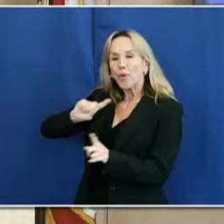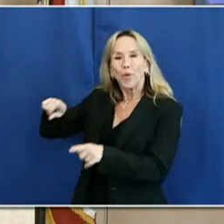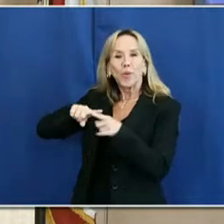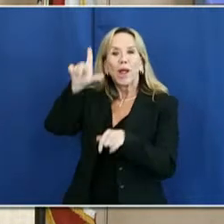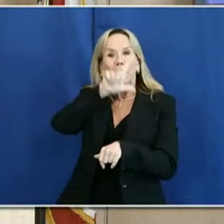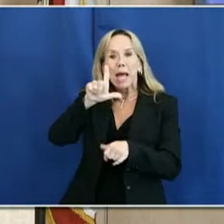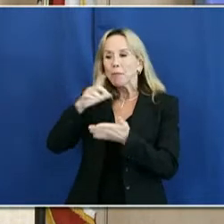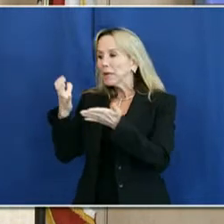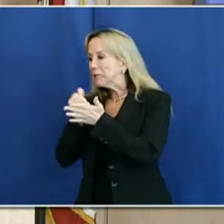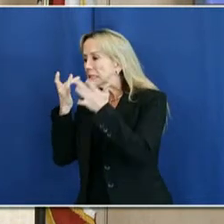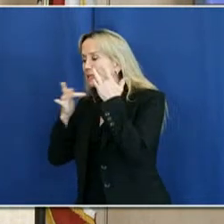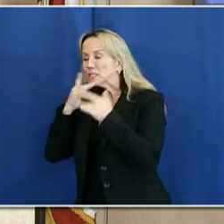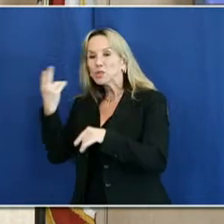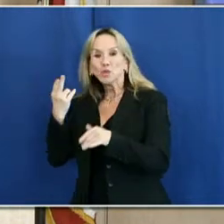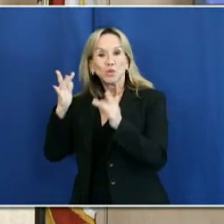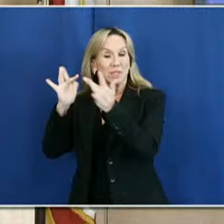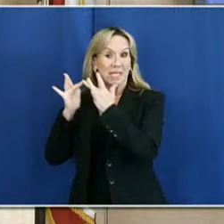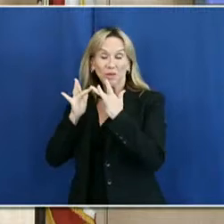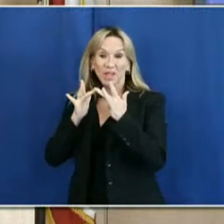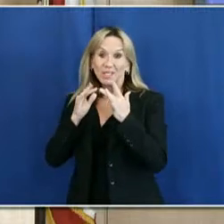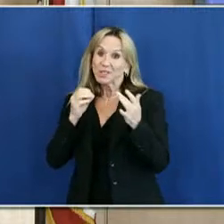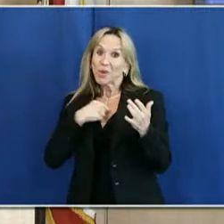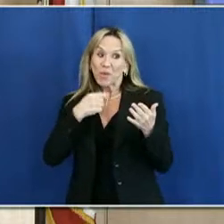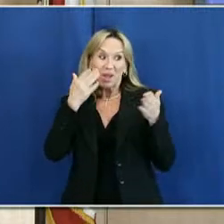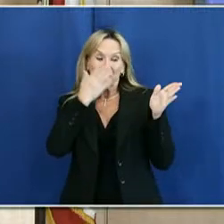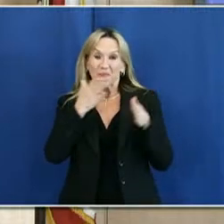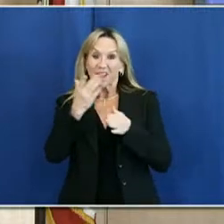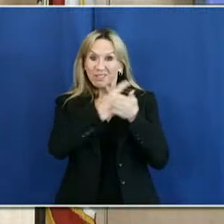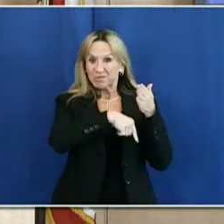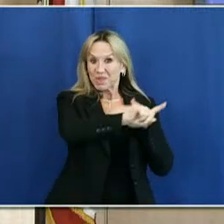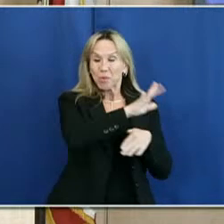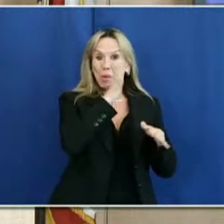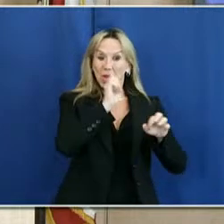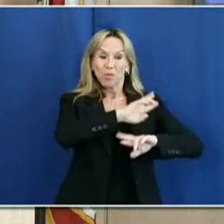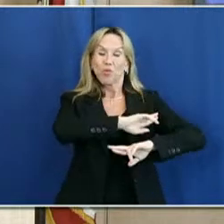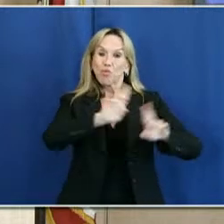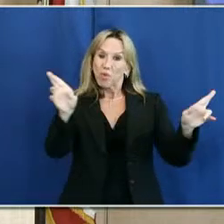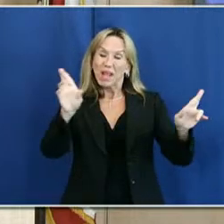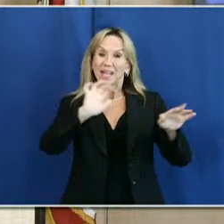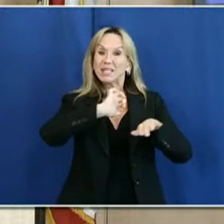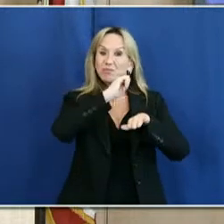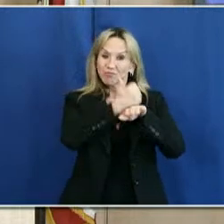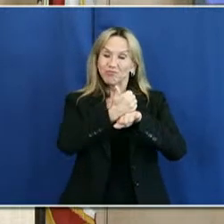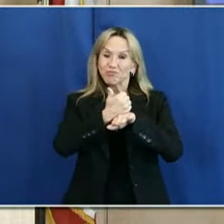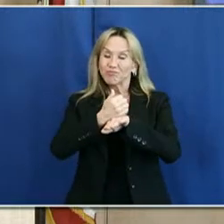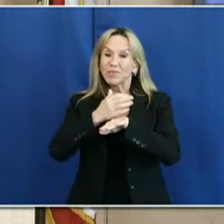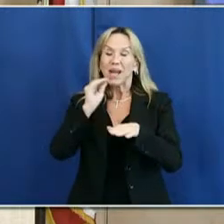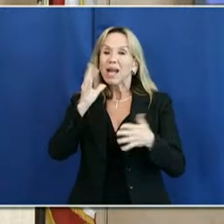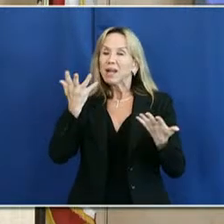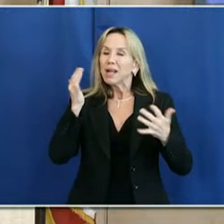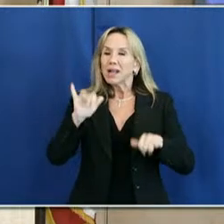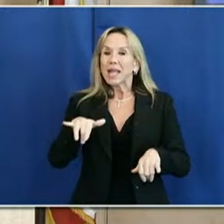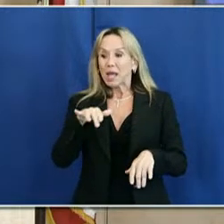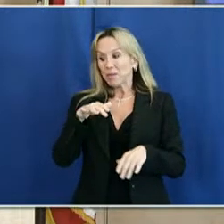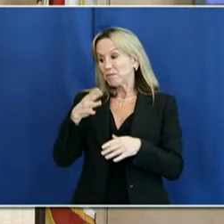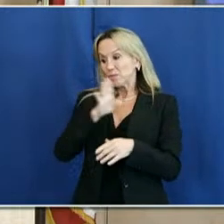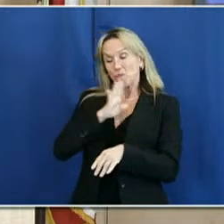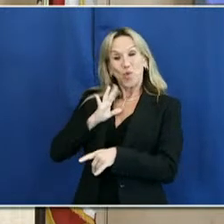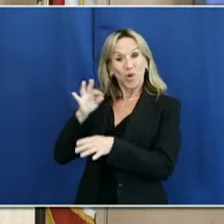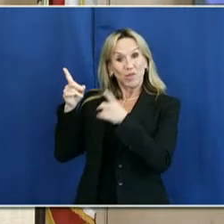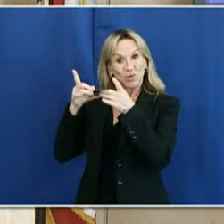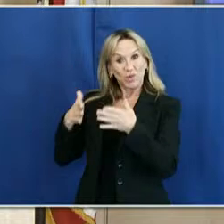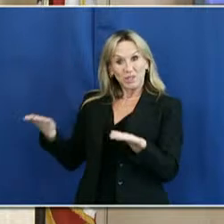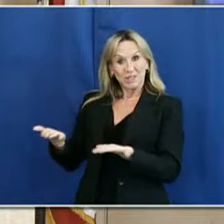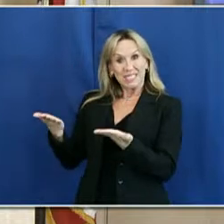of families connected because of this new plan that will be able to provide the support directly from money that's been allocated. So thank you for